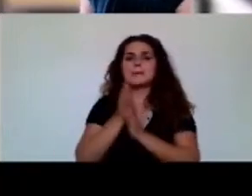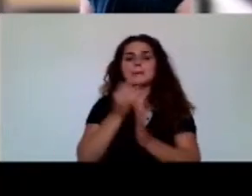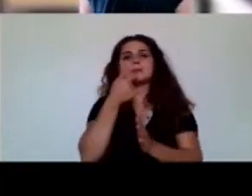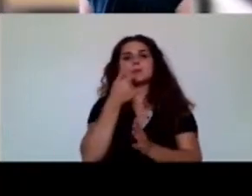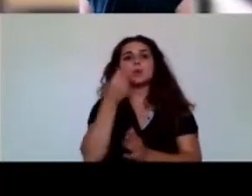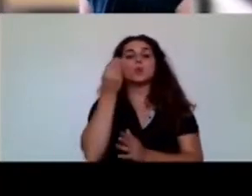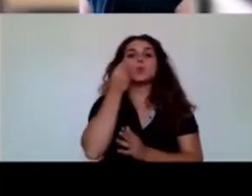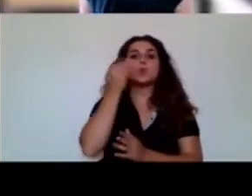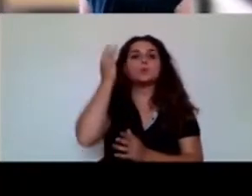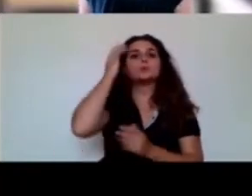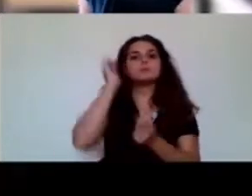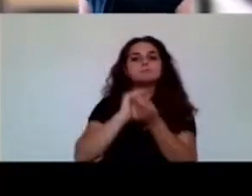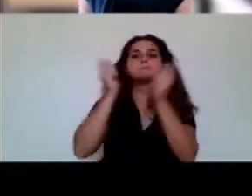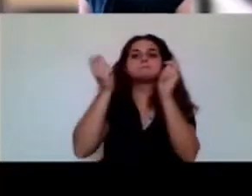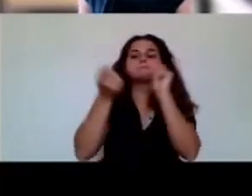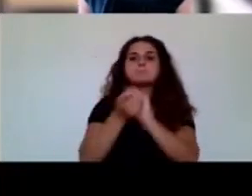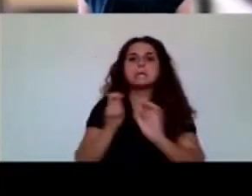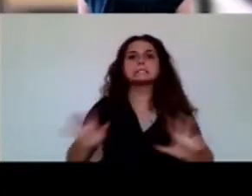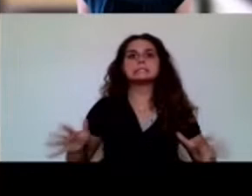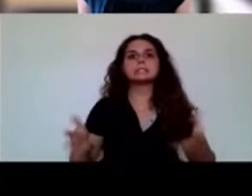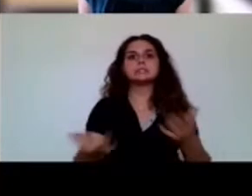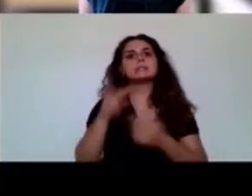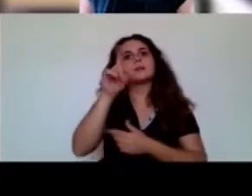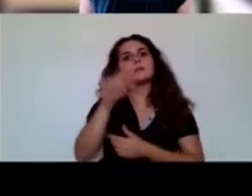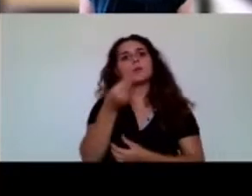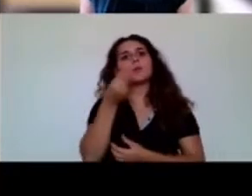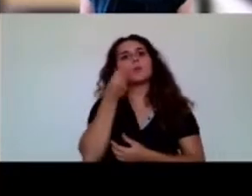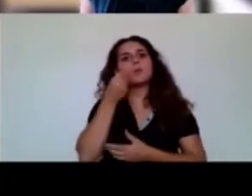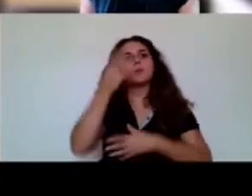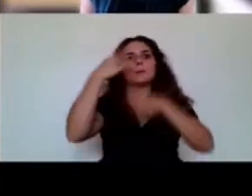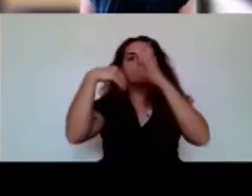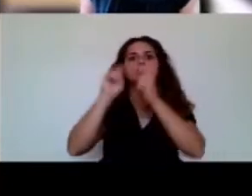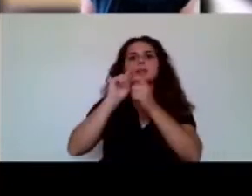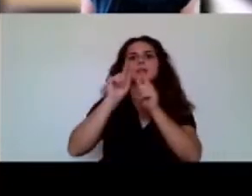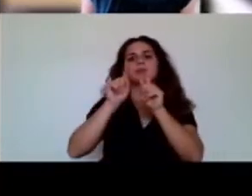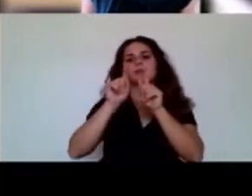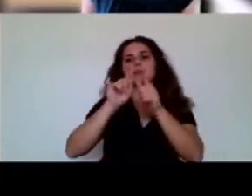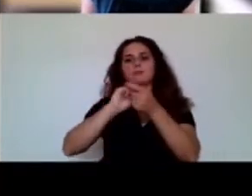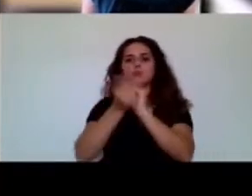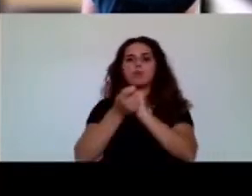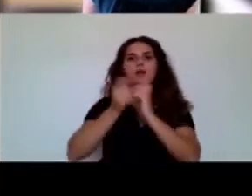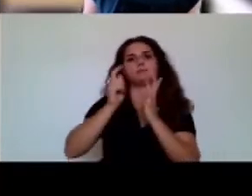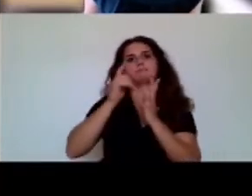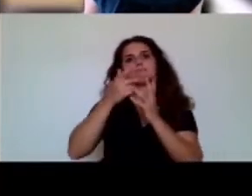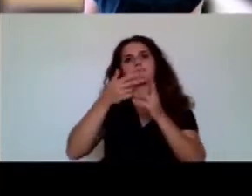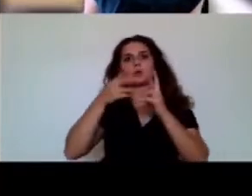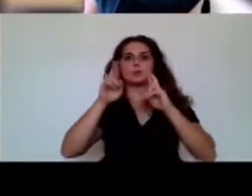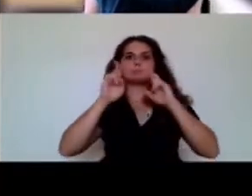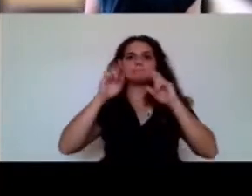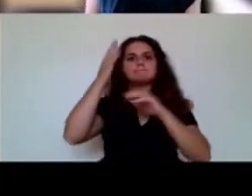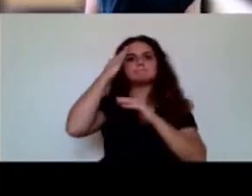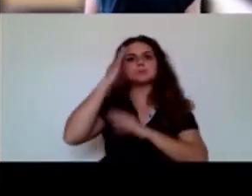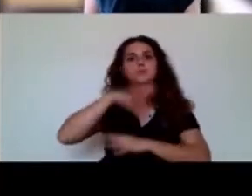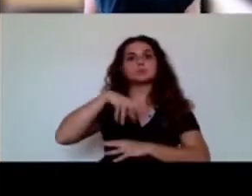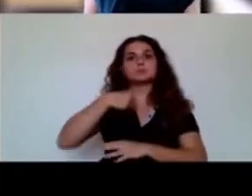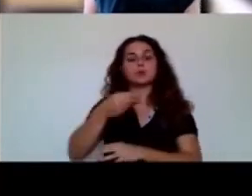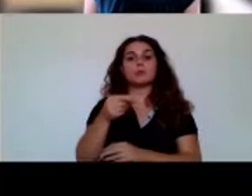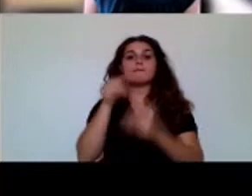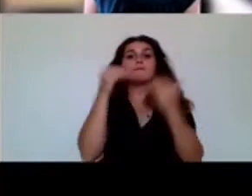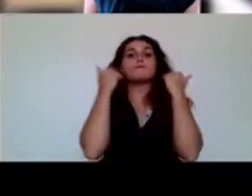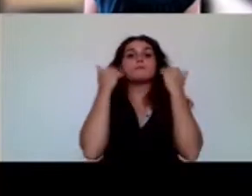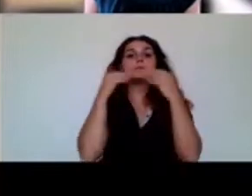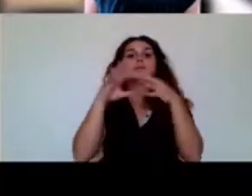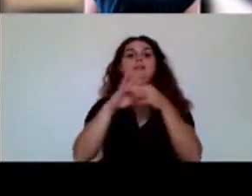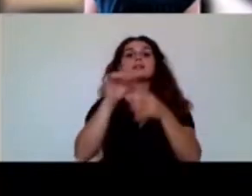sensory inputs into motor outputs, and also how it learns to update its predictions about the world. So what does data from this kind of experiment look